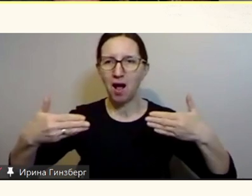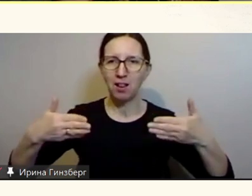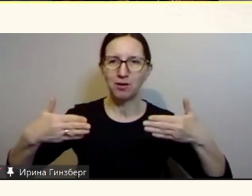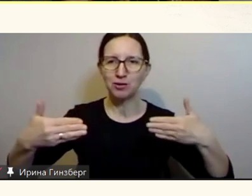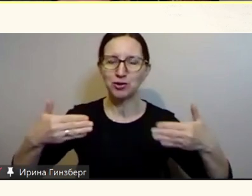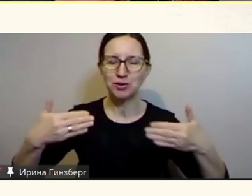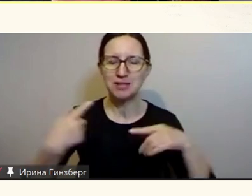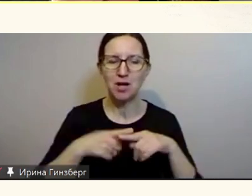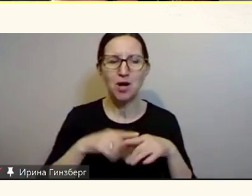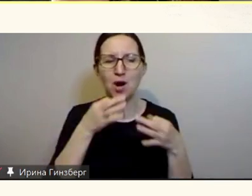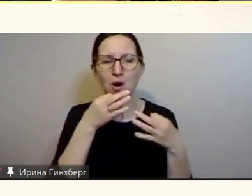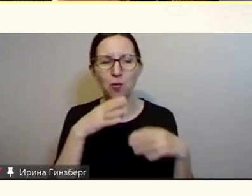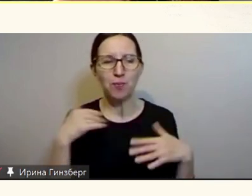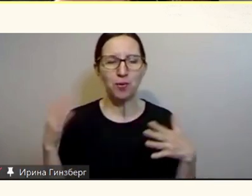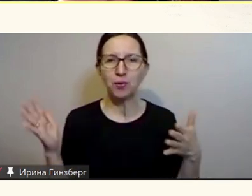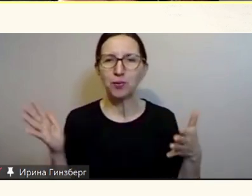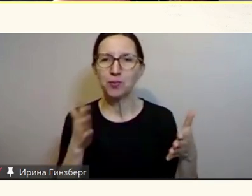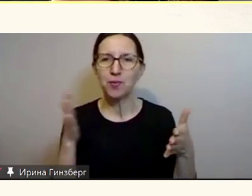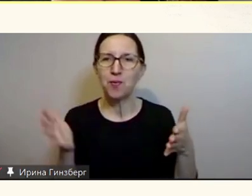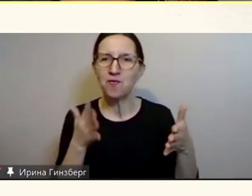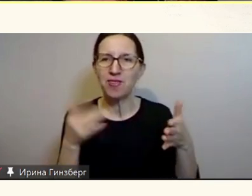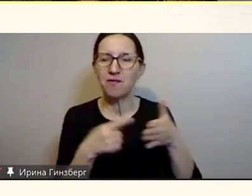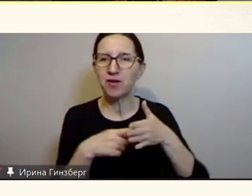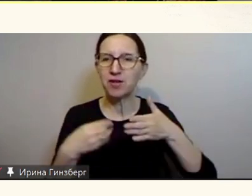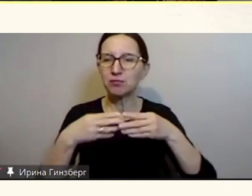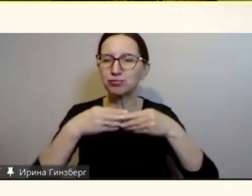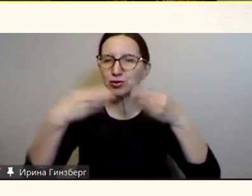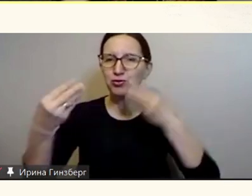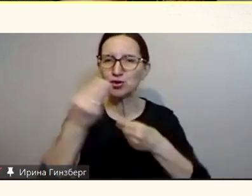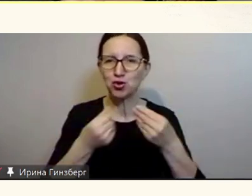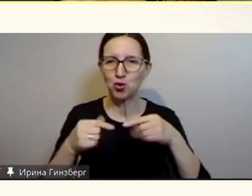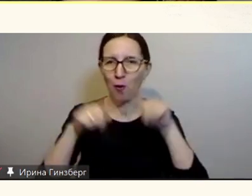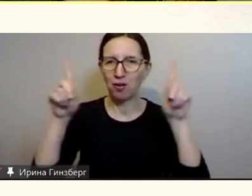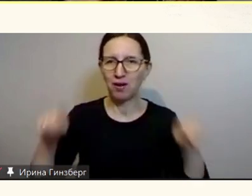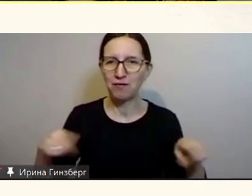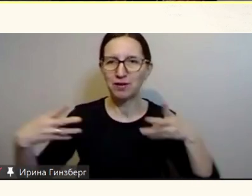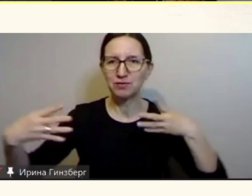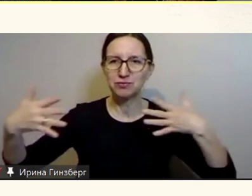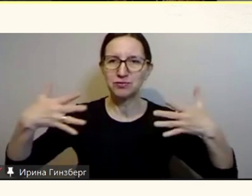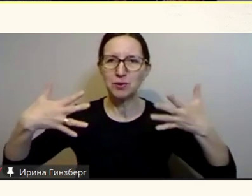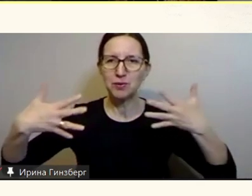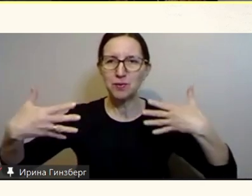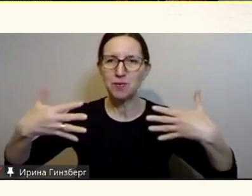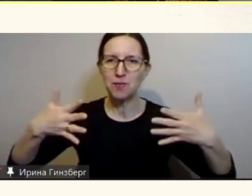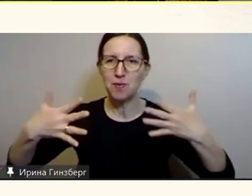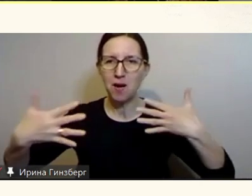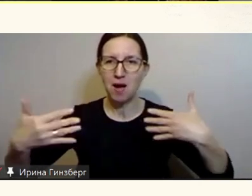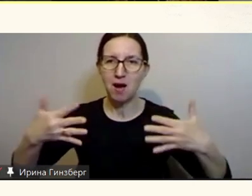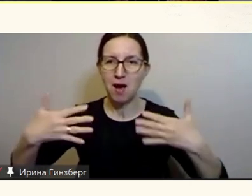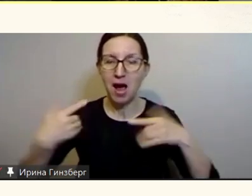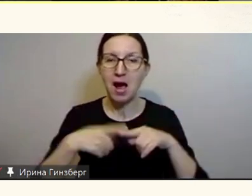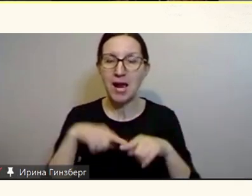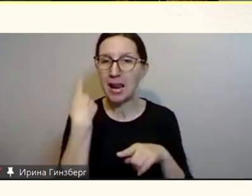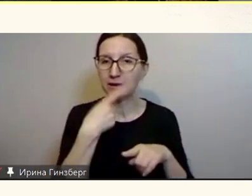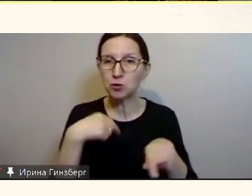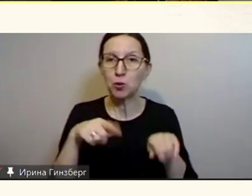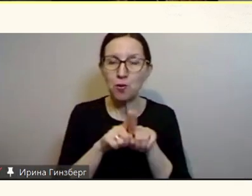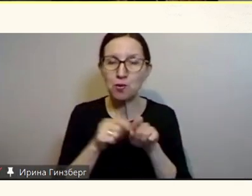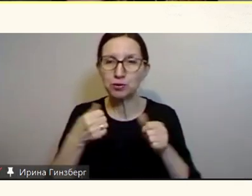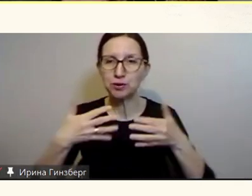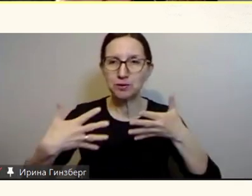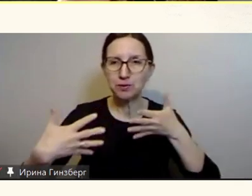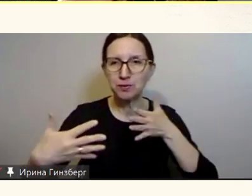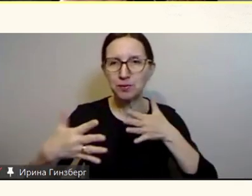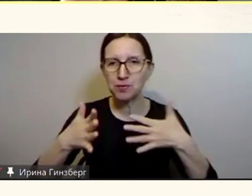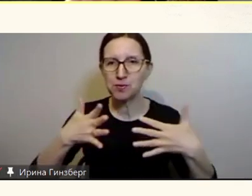piece. This person moves in and out of the light, and so he disappears into the grain at times, and